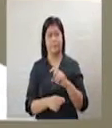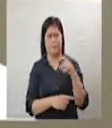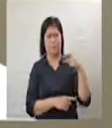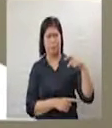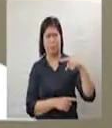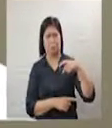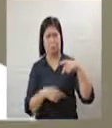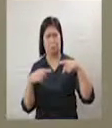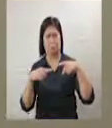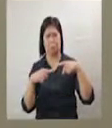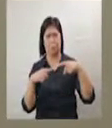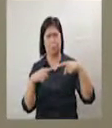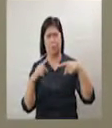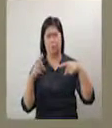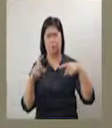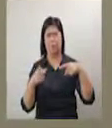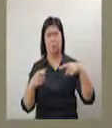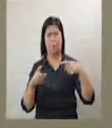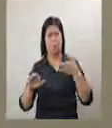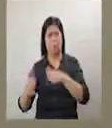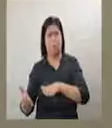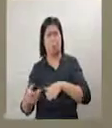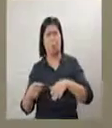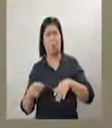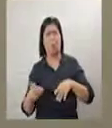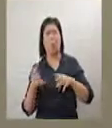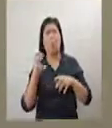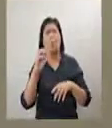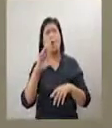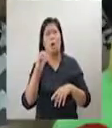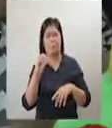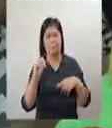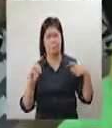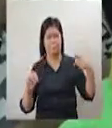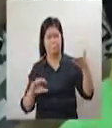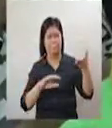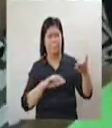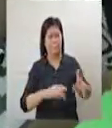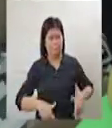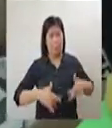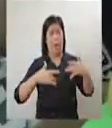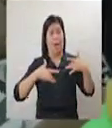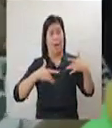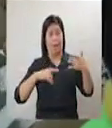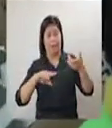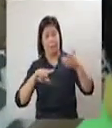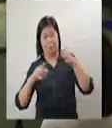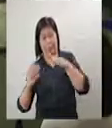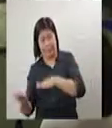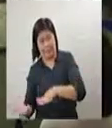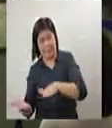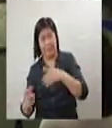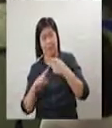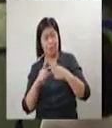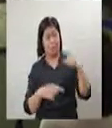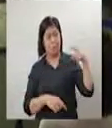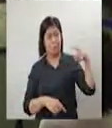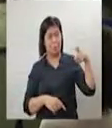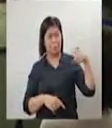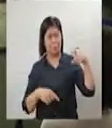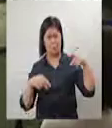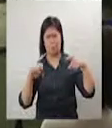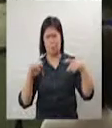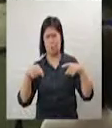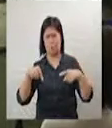think sa akin naman, from sperm to squirm. Kasi these are things that we really don't